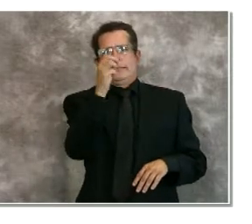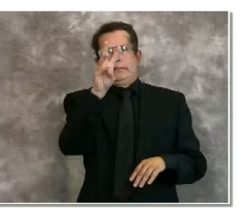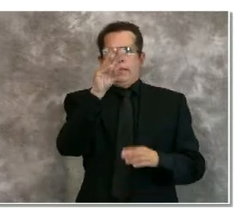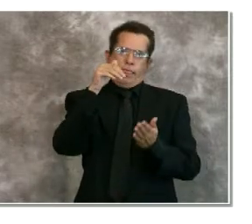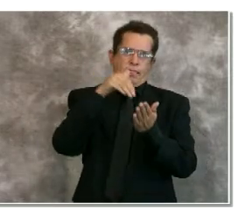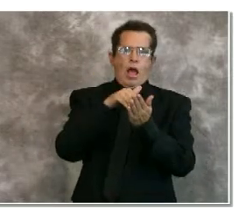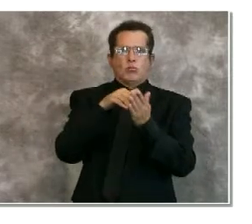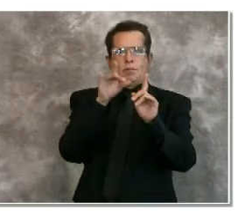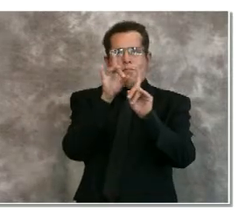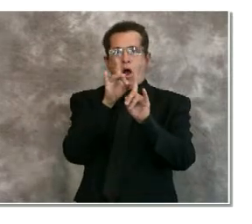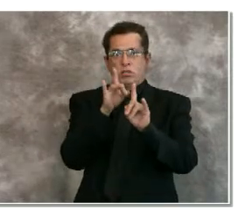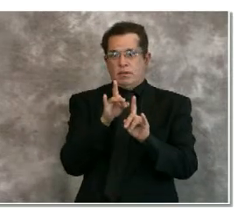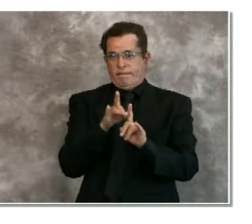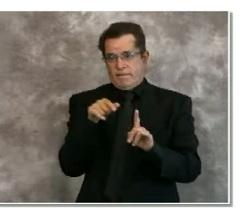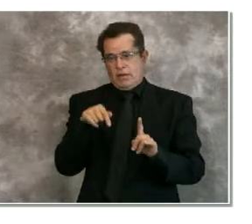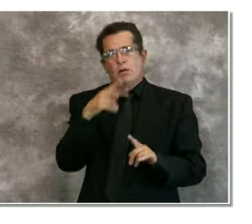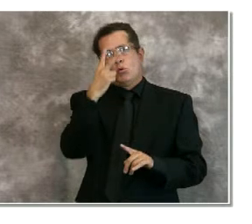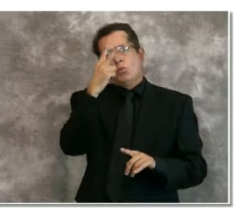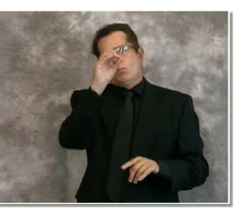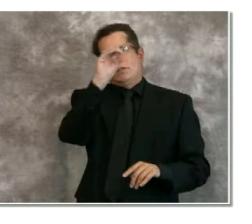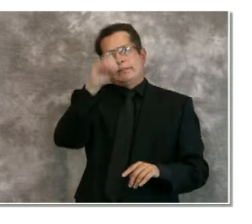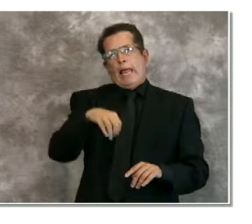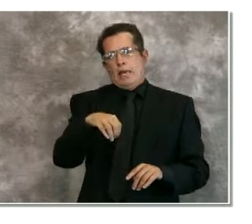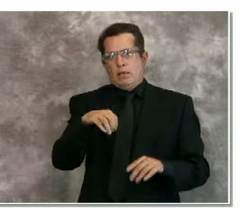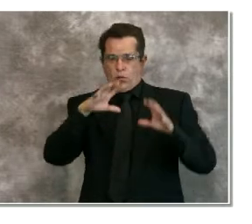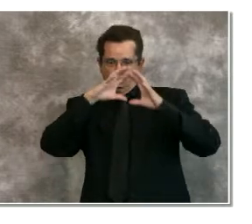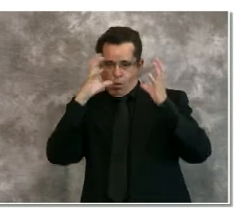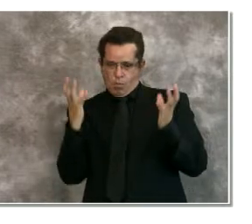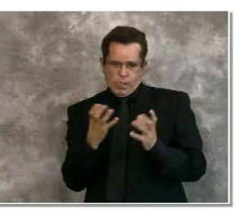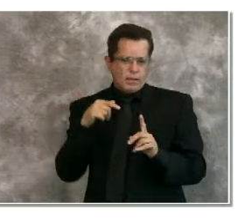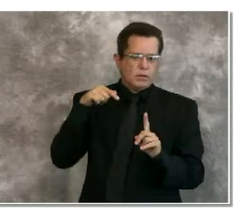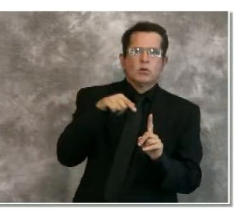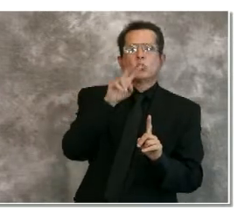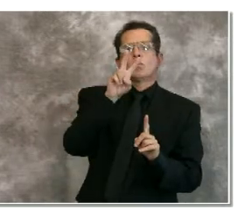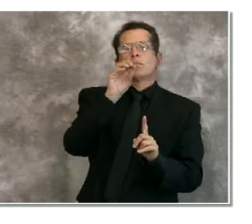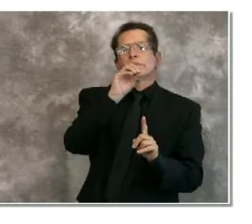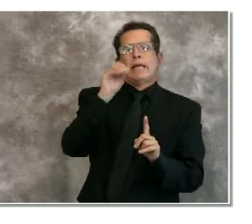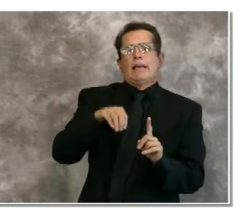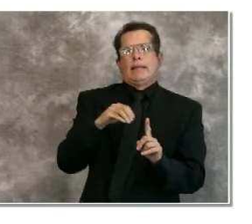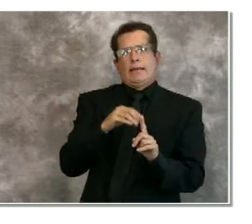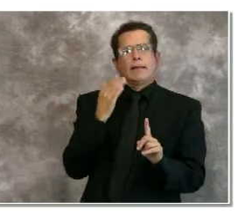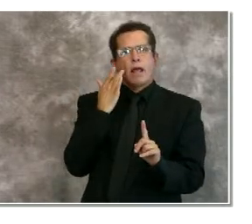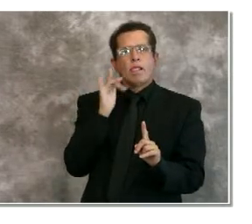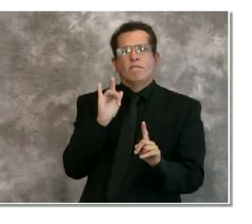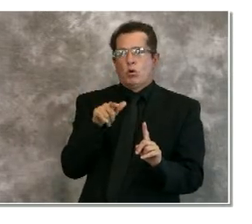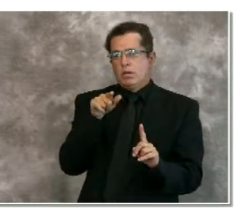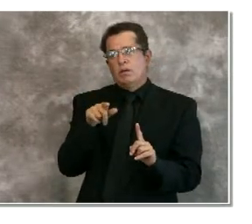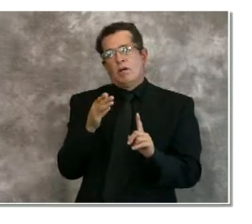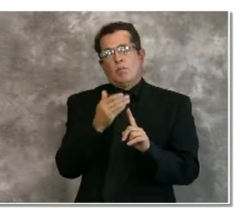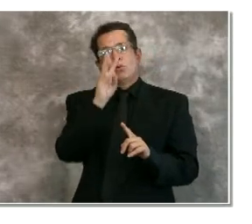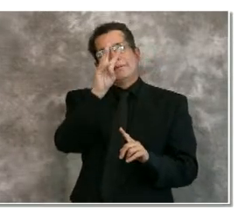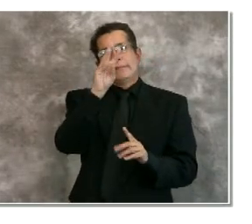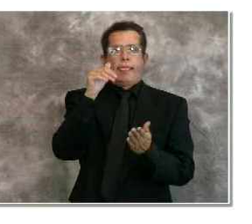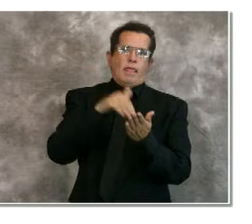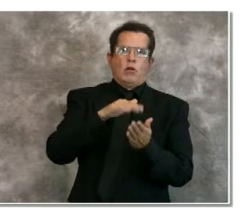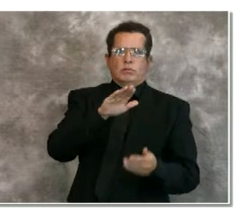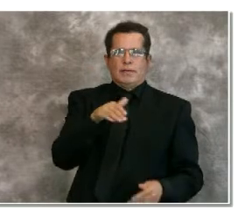216,000 positive cases, which is 2% of the global number, and includes almost 6,000 deaths